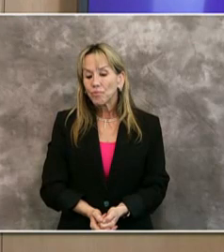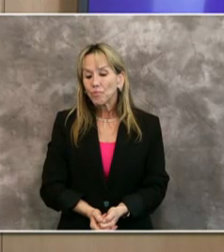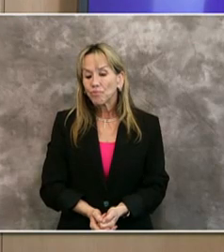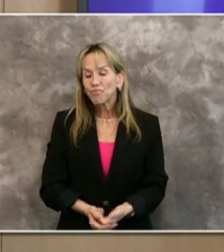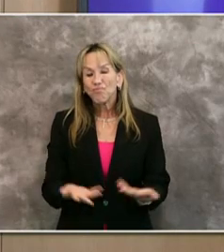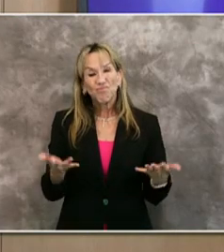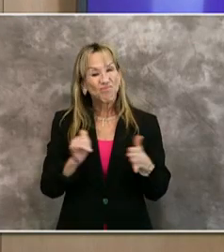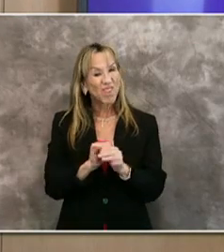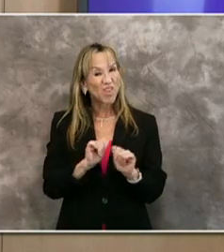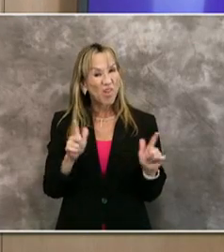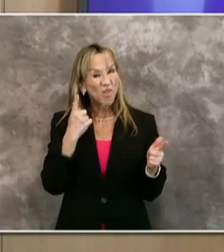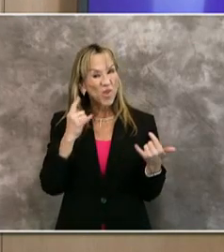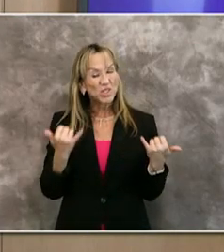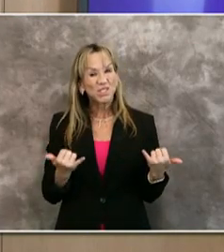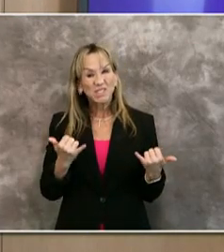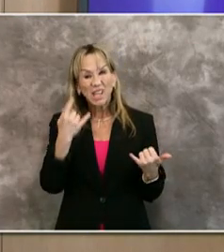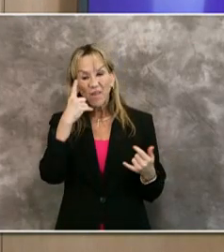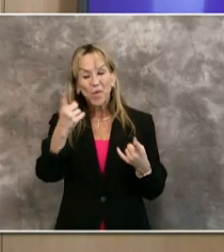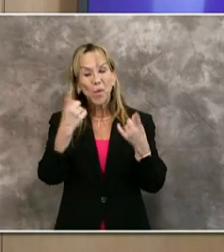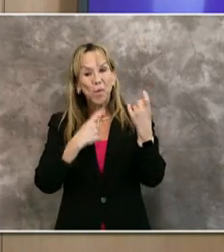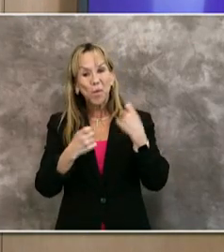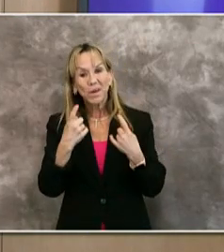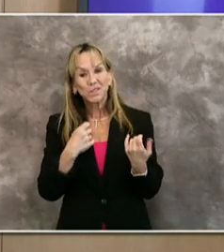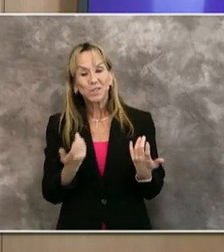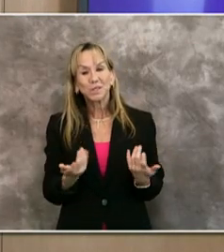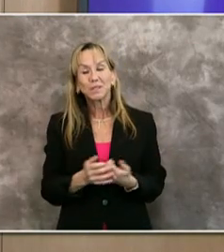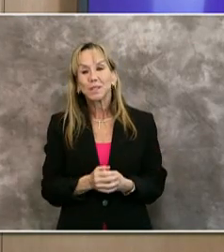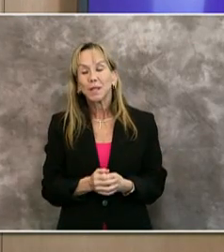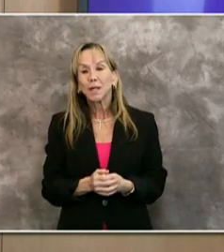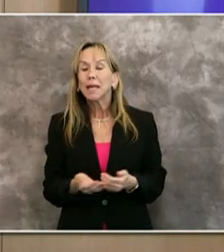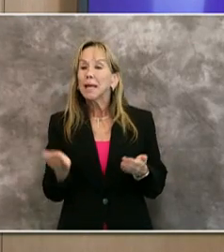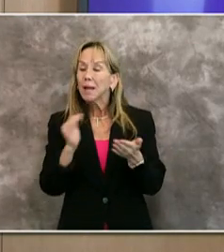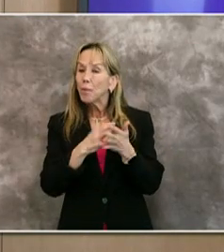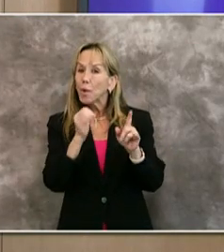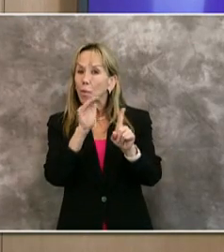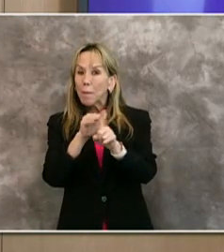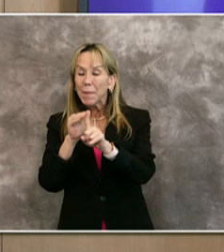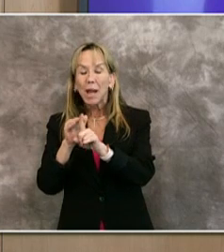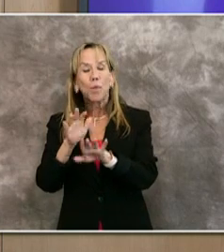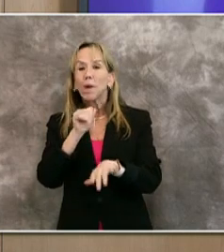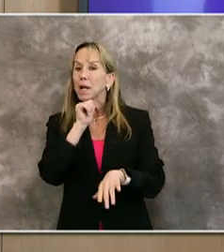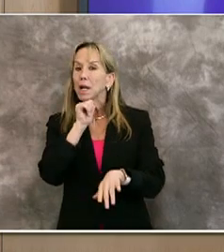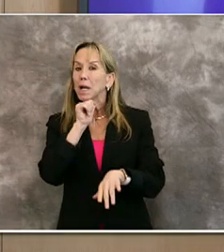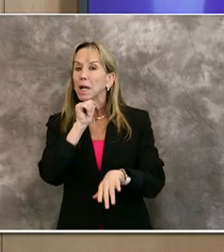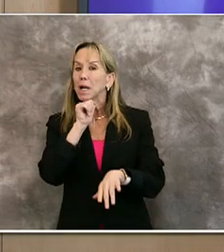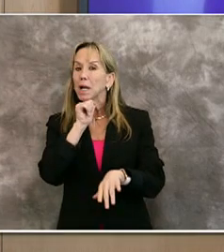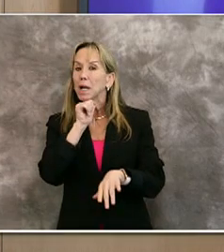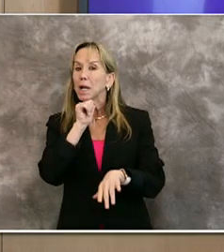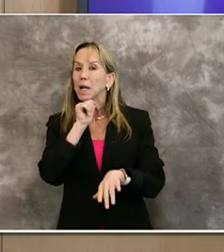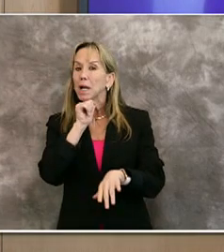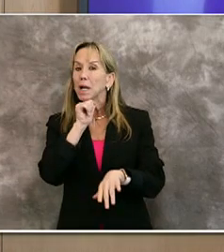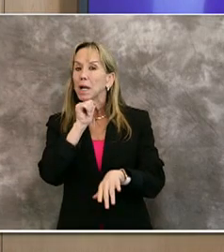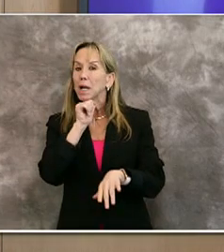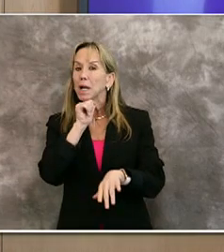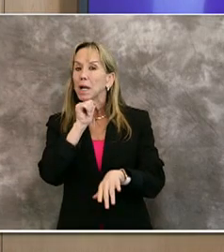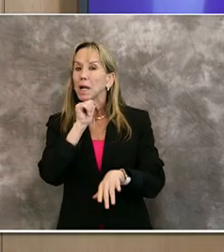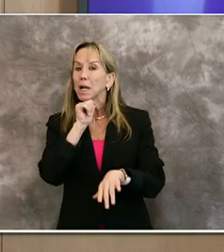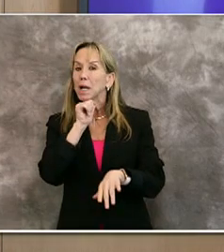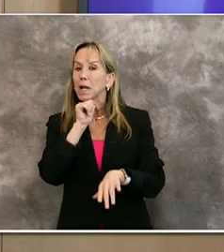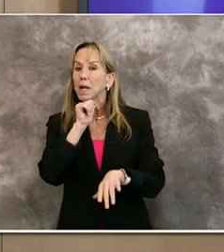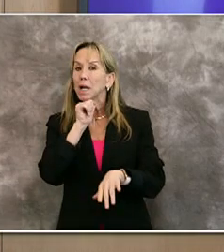Well, that's it for today for our questions. And again, just a reminder, we will not be holding,